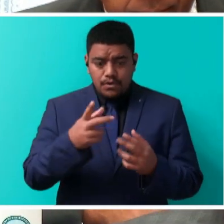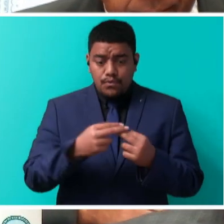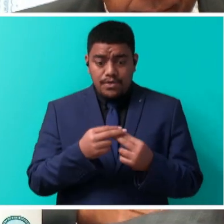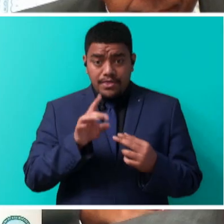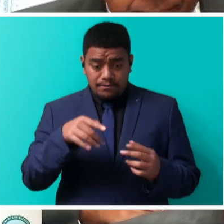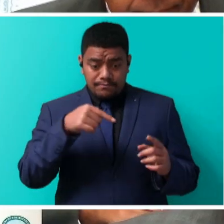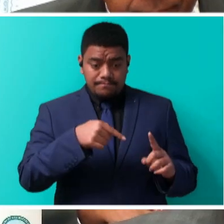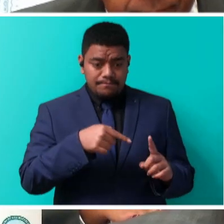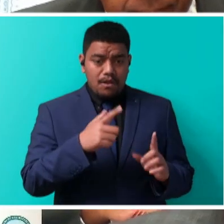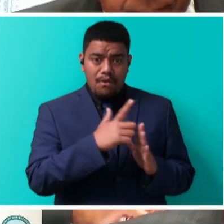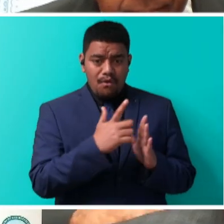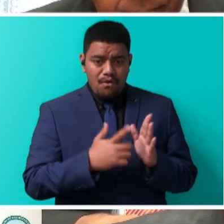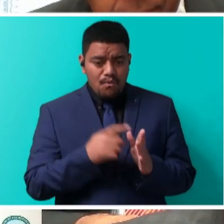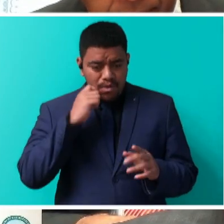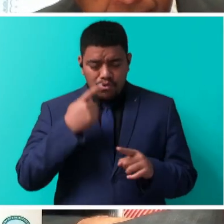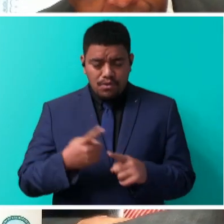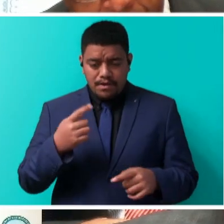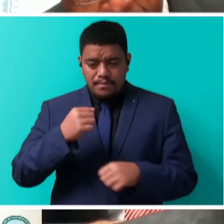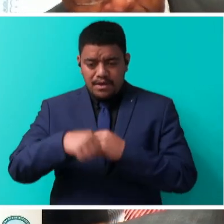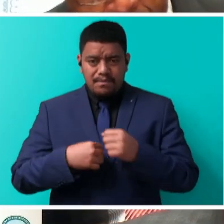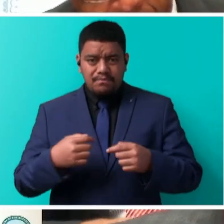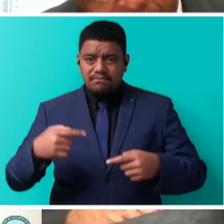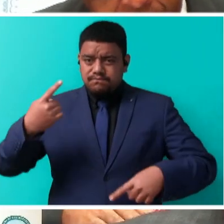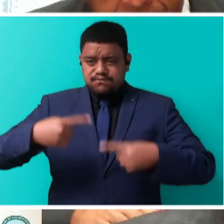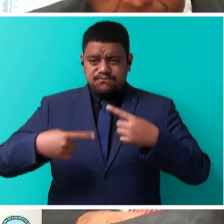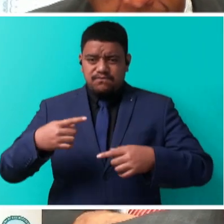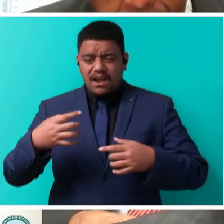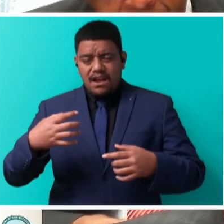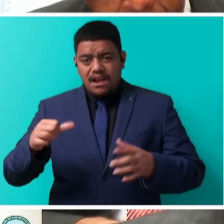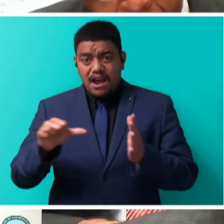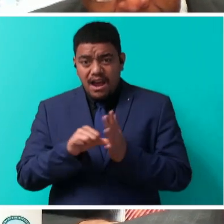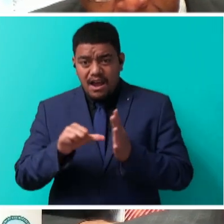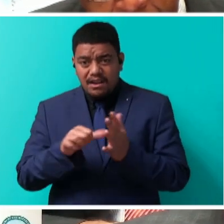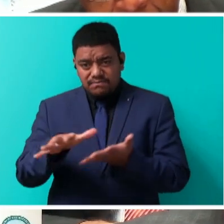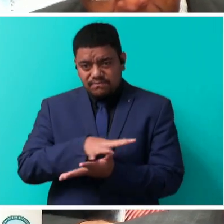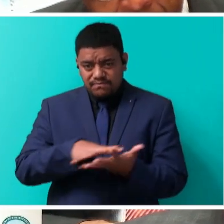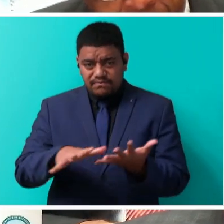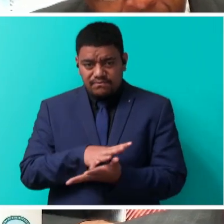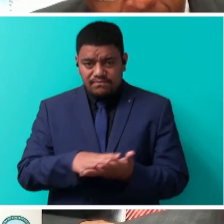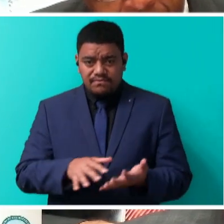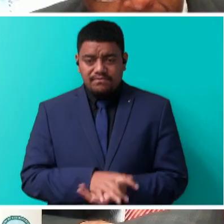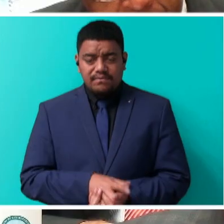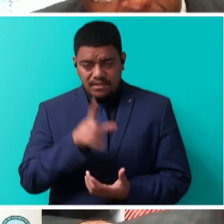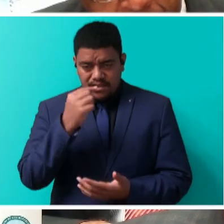the legal systems would quickly become chaotic, contradictory, and just mess.